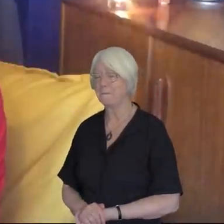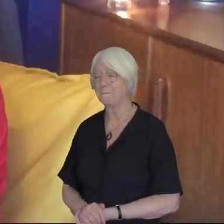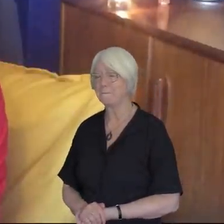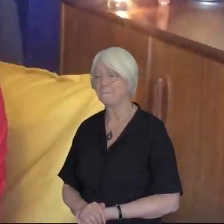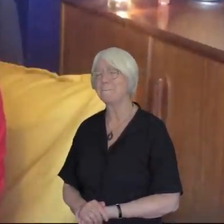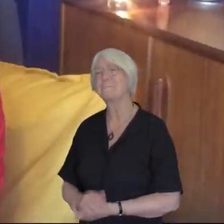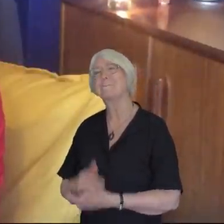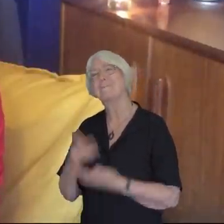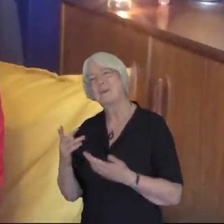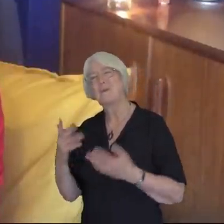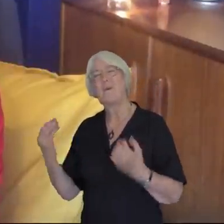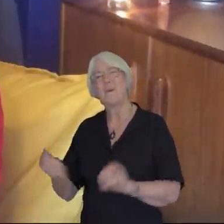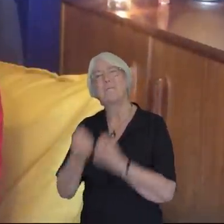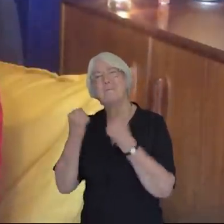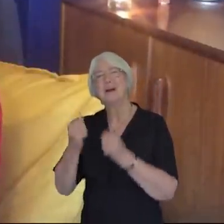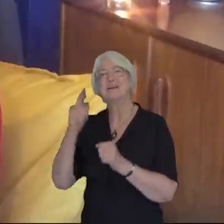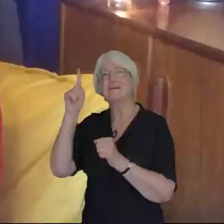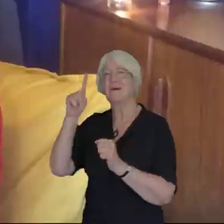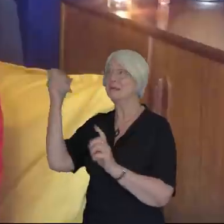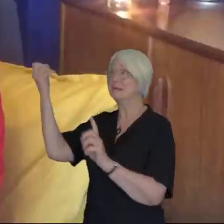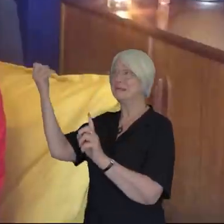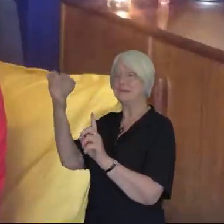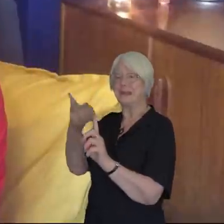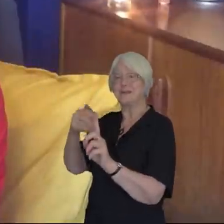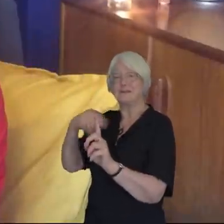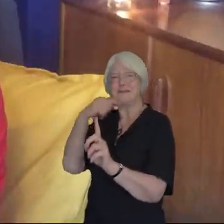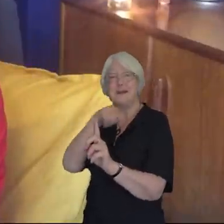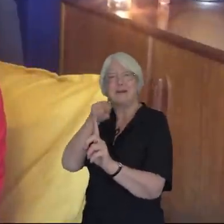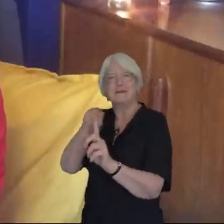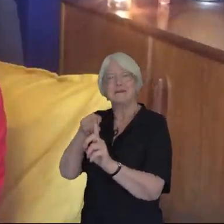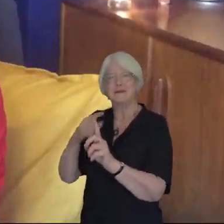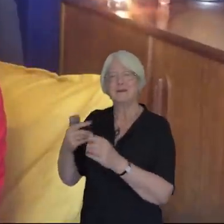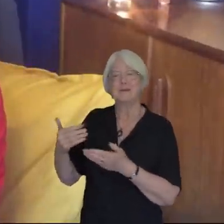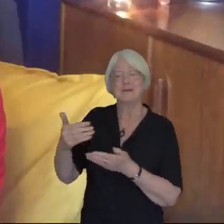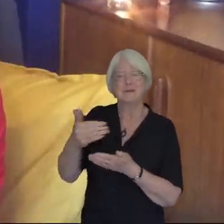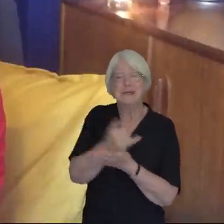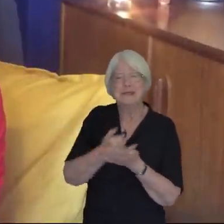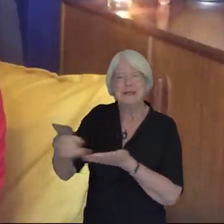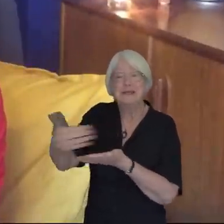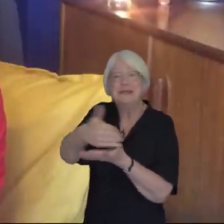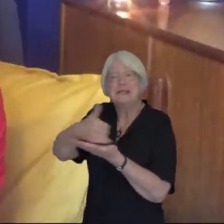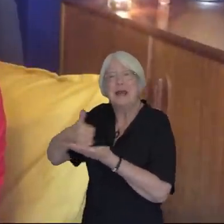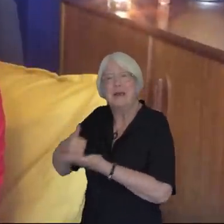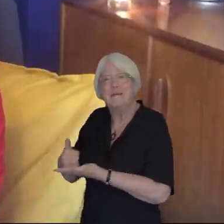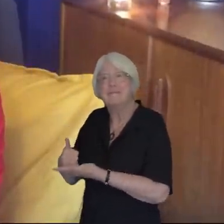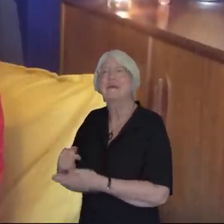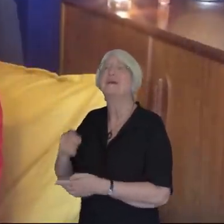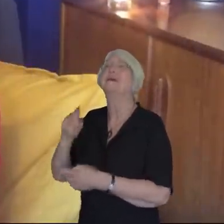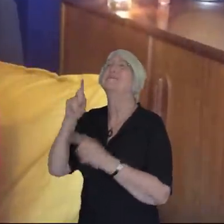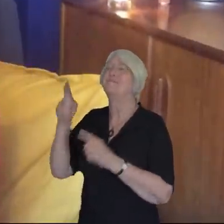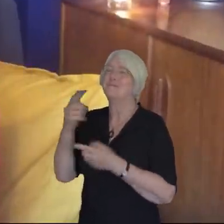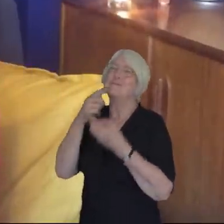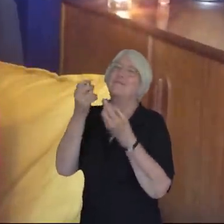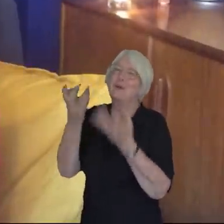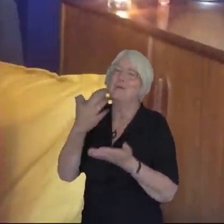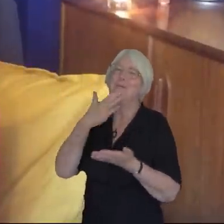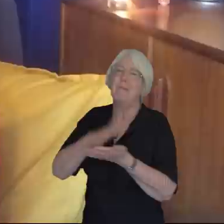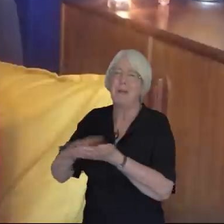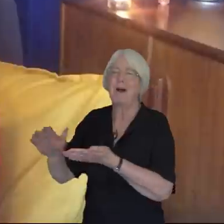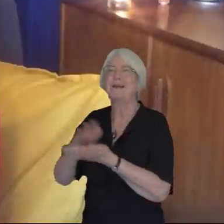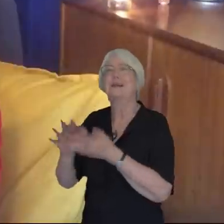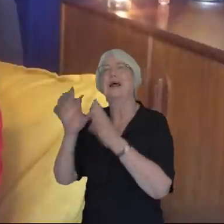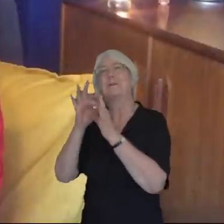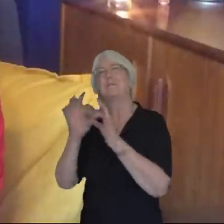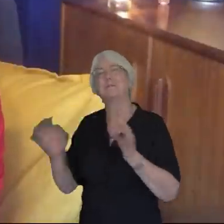So may Almighty God, who sent his Son into the world to save sinners, bring you his pardon and his peace,